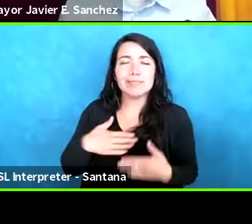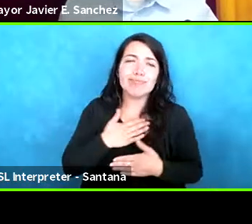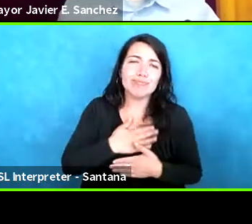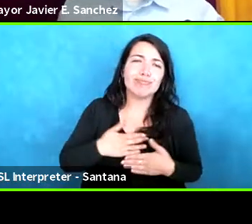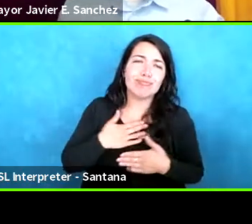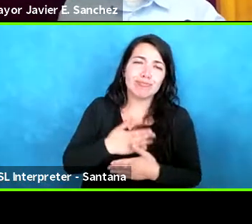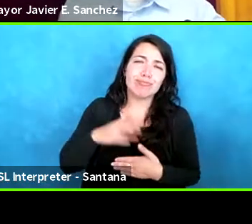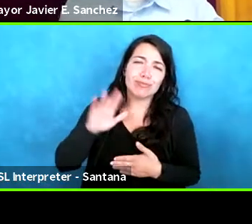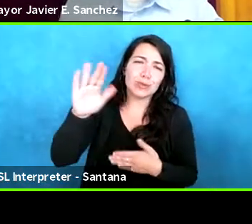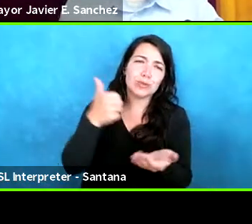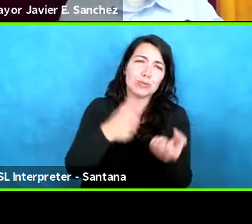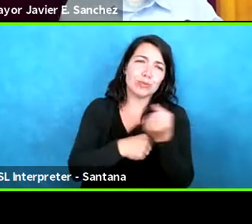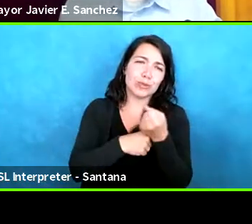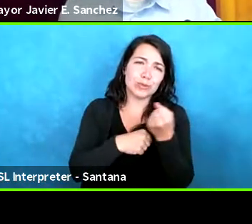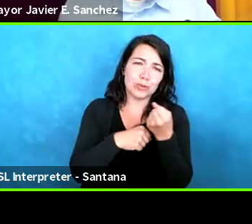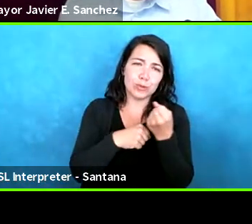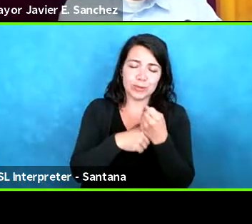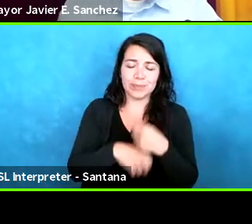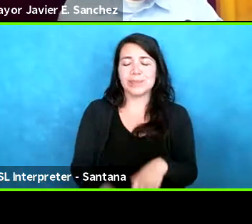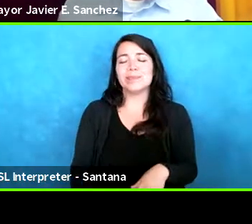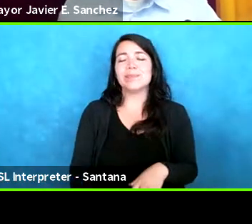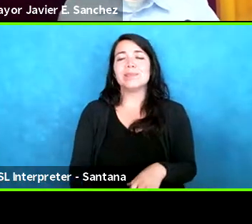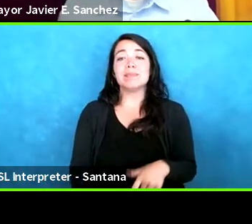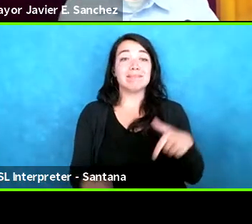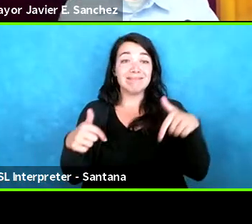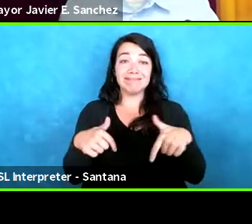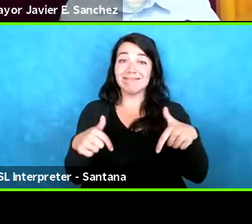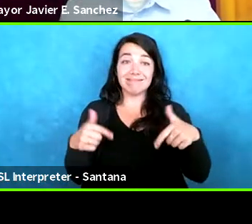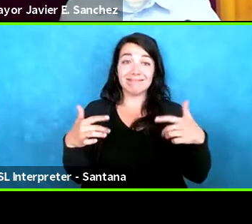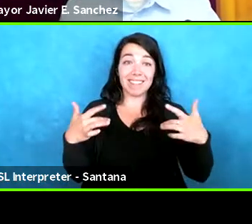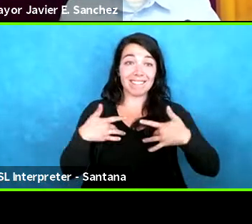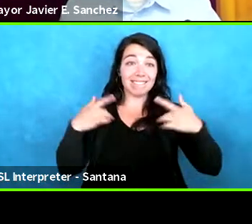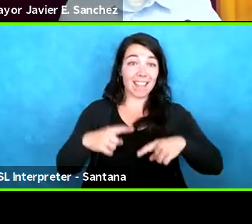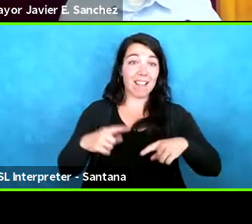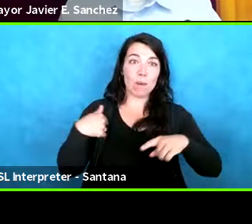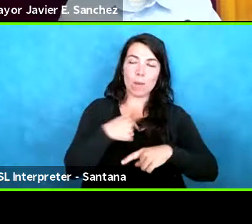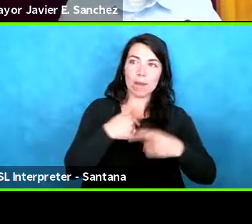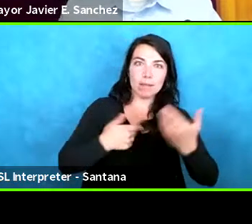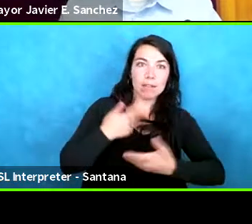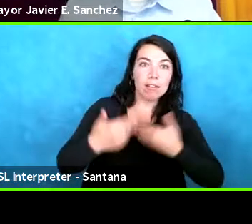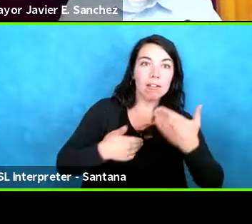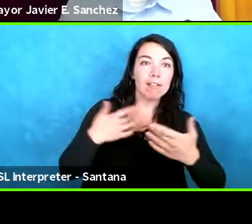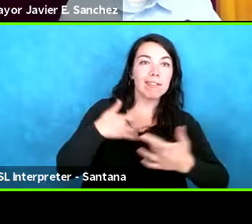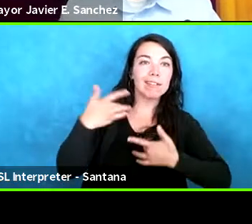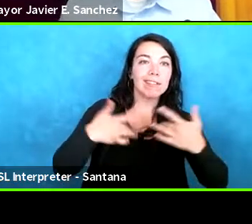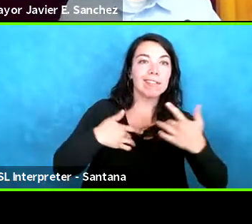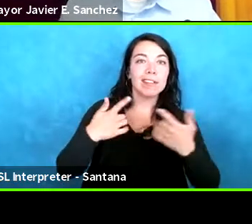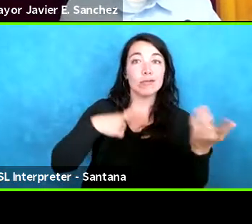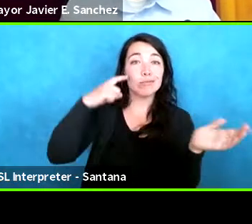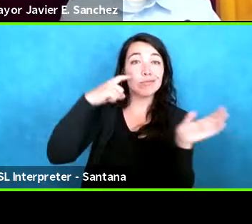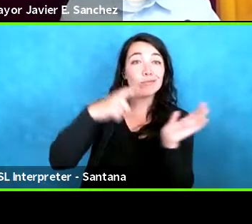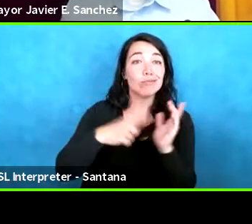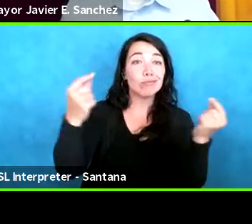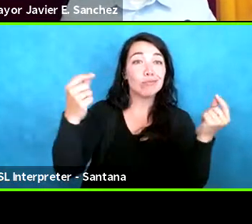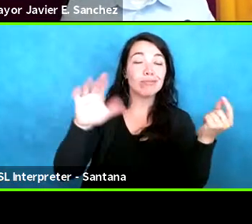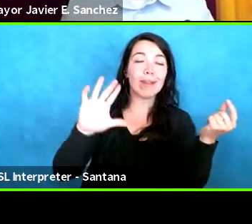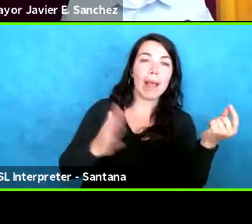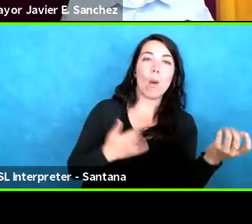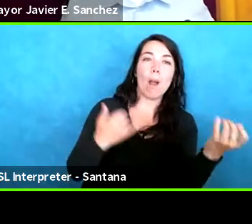to the city. This event, we're pushing it forward to recognize our independence, not only